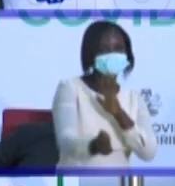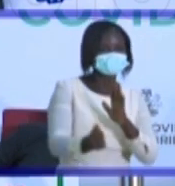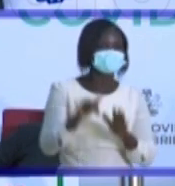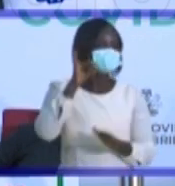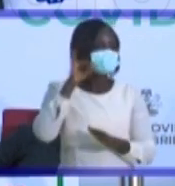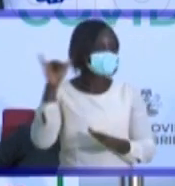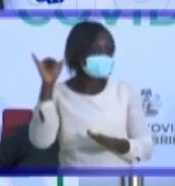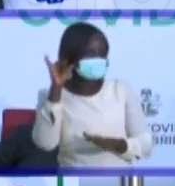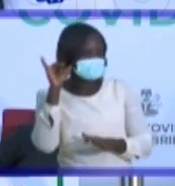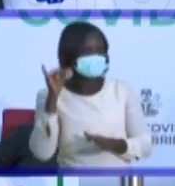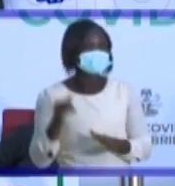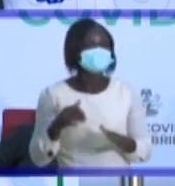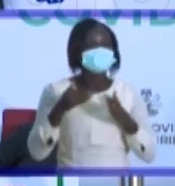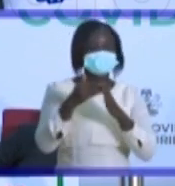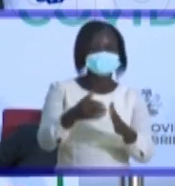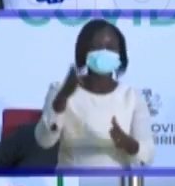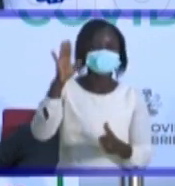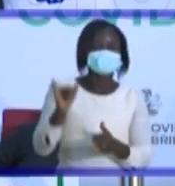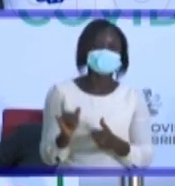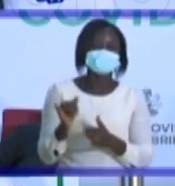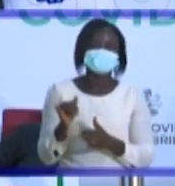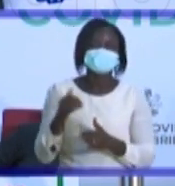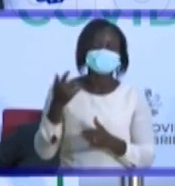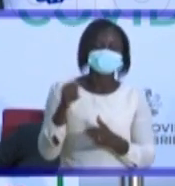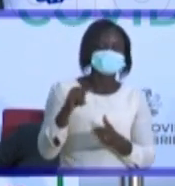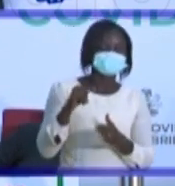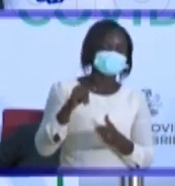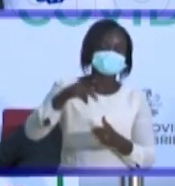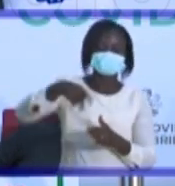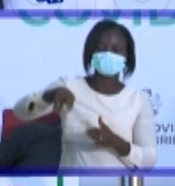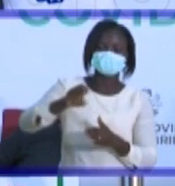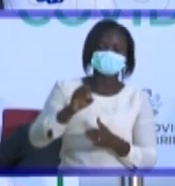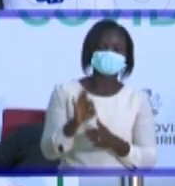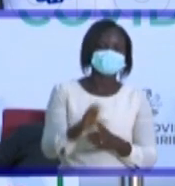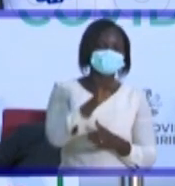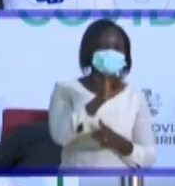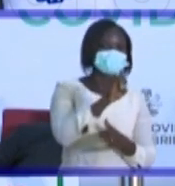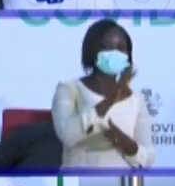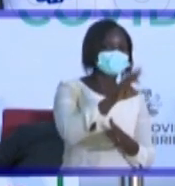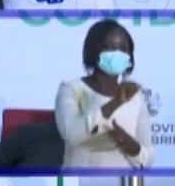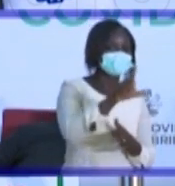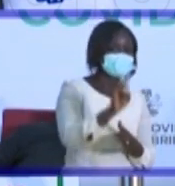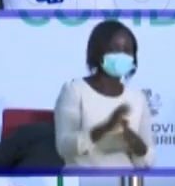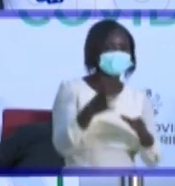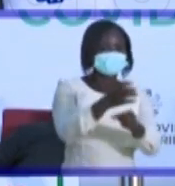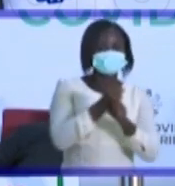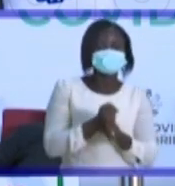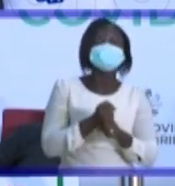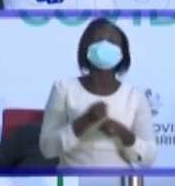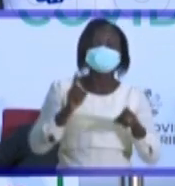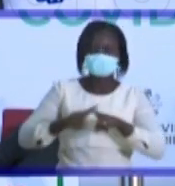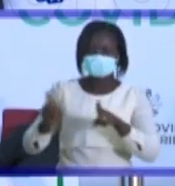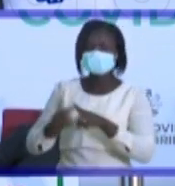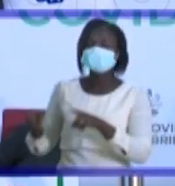yesterday, led by the foremost virologist, Professor Oyewale Tobori, and we received a series of very